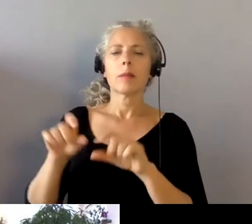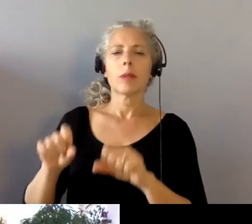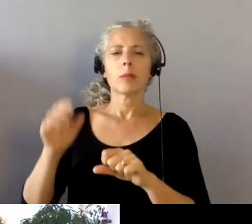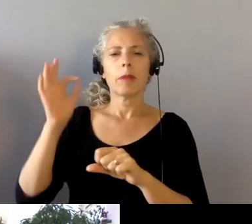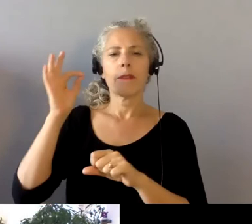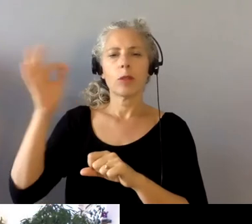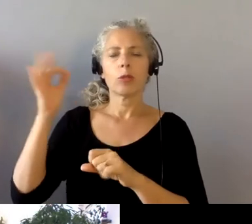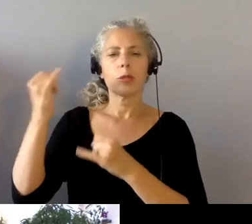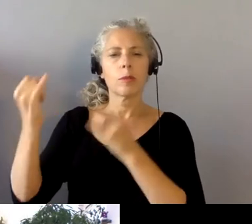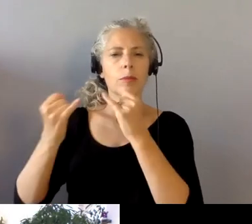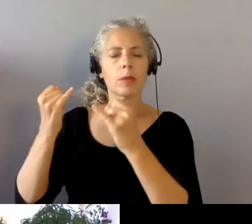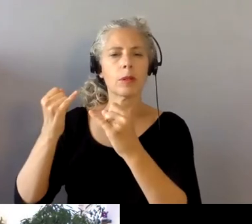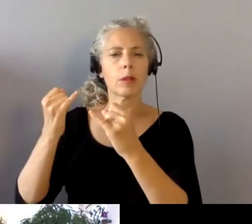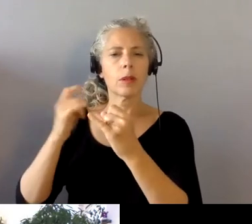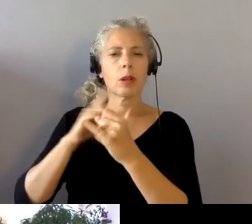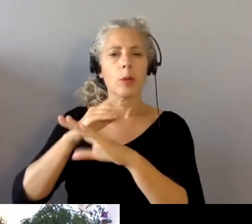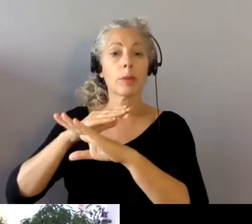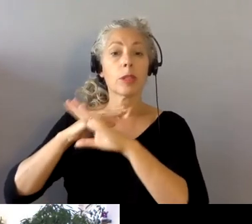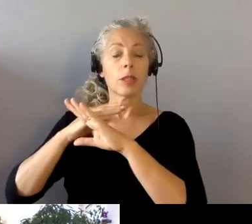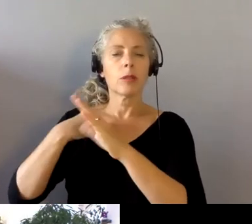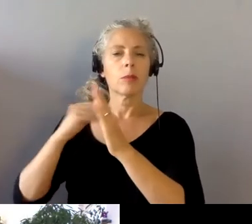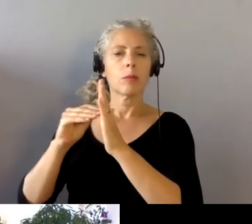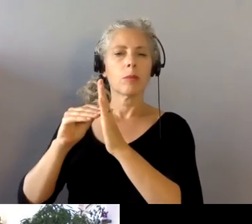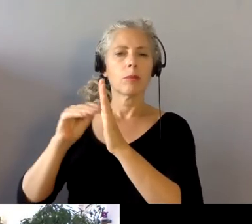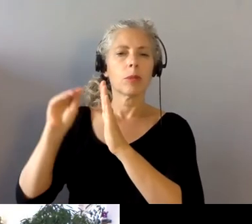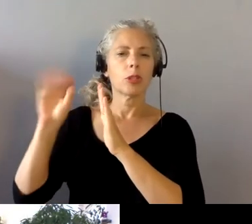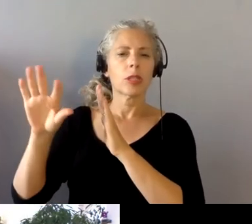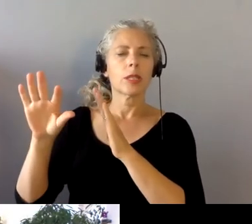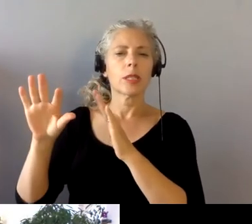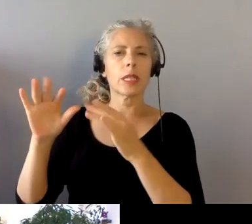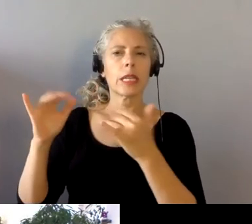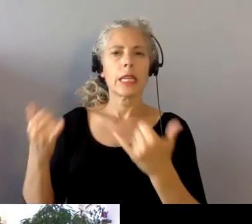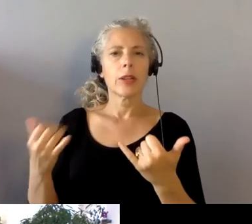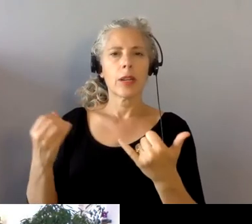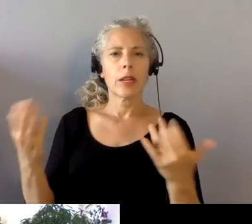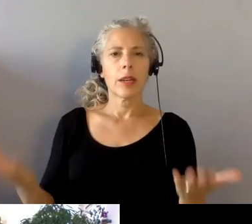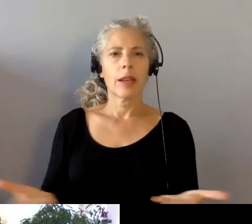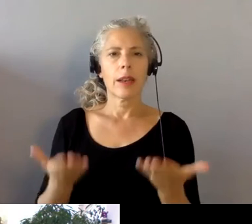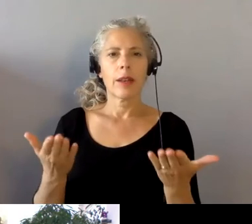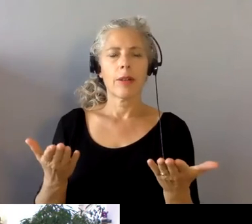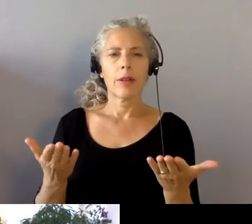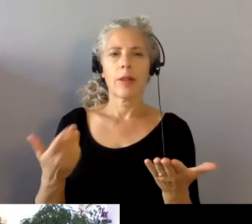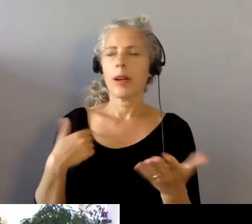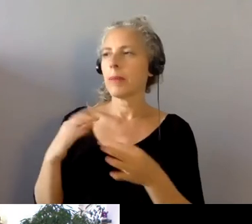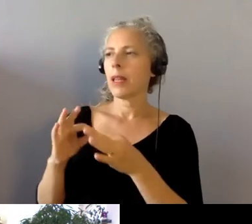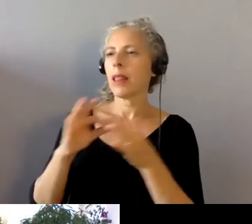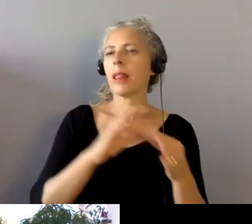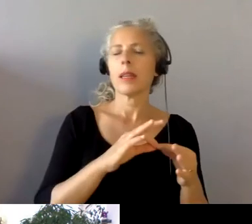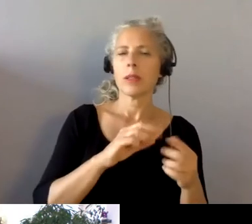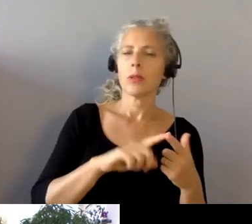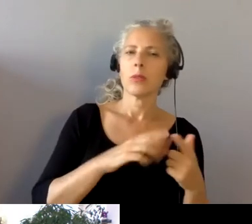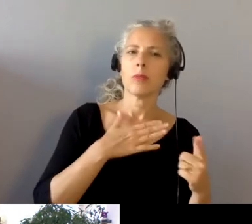imaginations are we protecting or projecting in the here and now? I'm actually gonna link this to a question that I